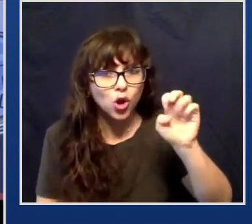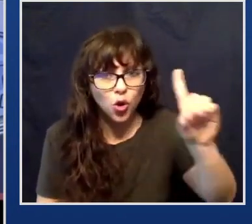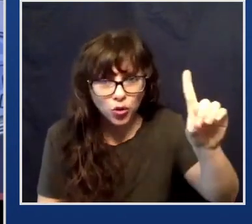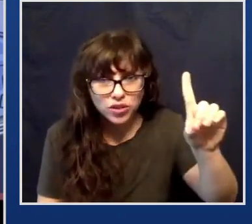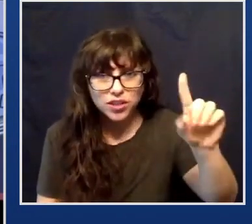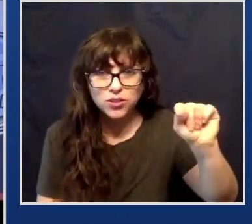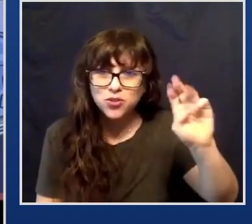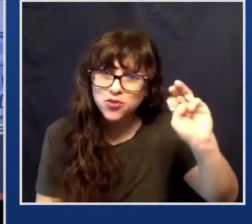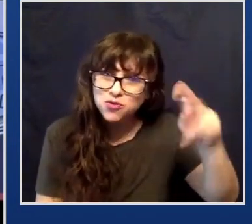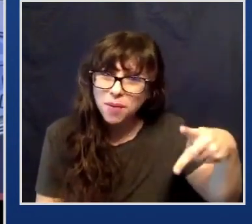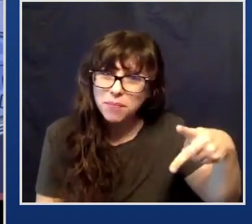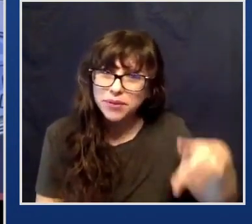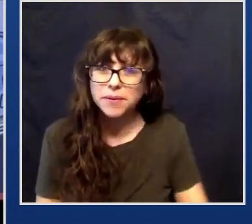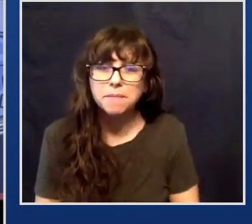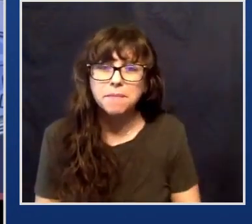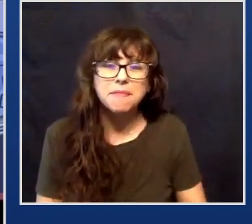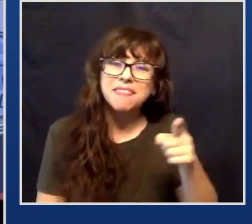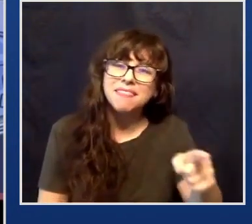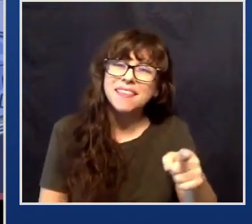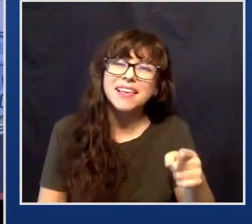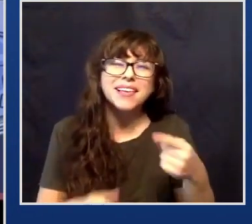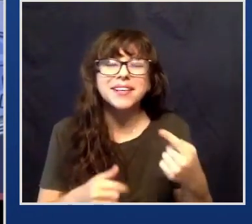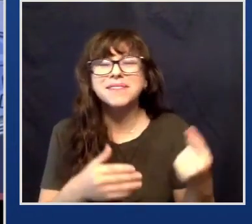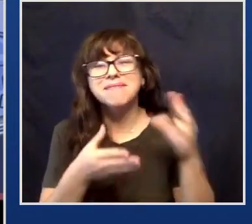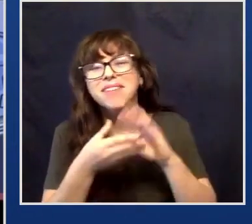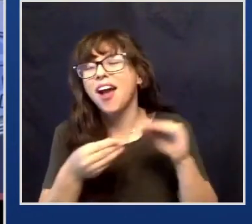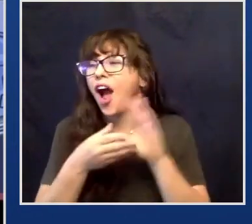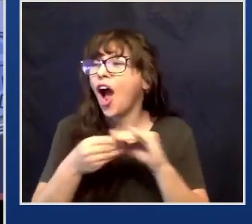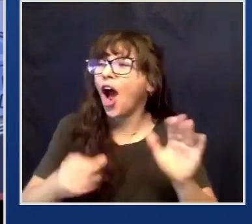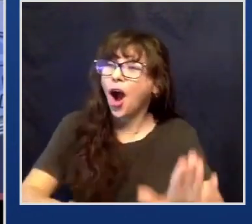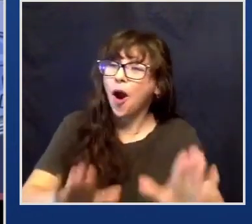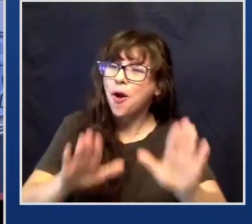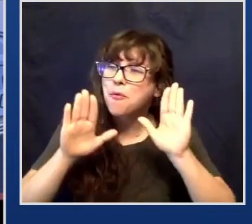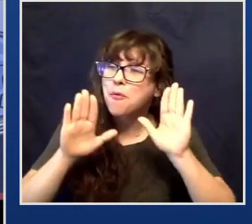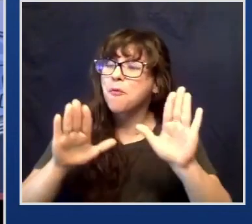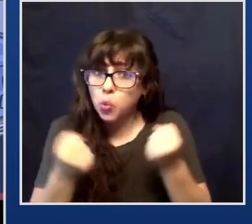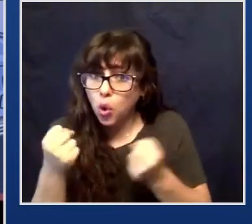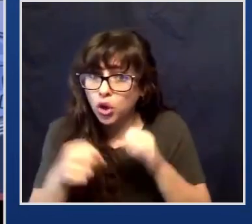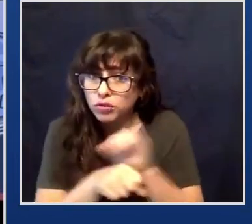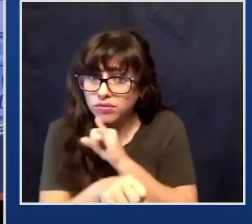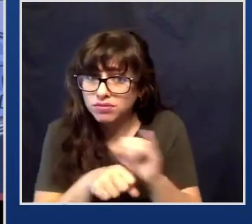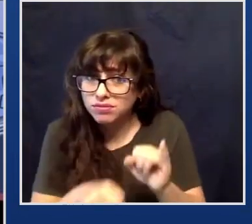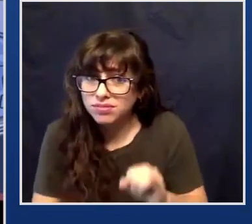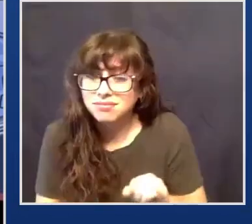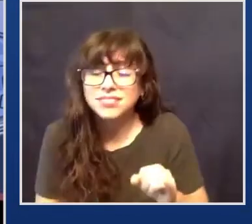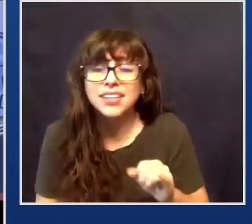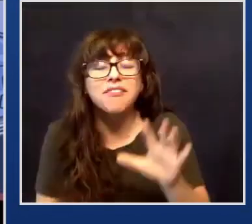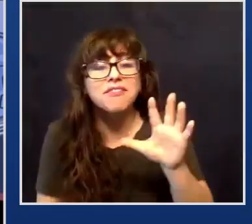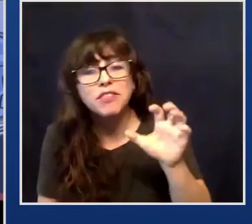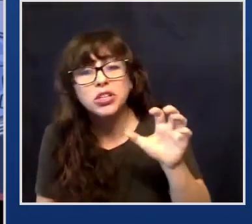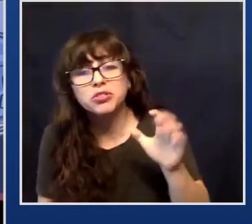Donald Trump keeps telling us what a great jobs president he is. Meanwhile,